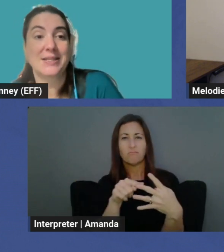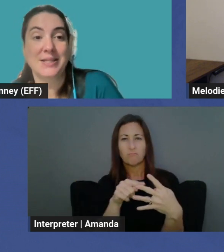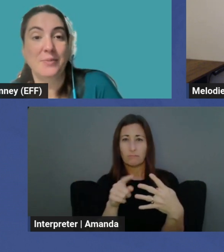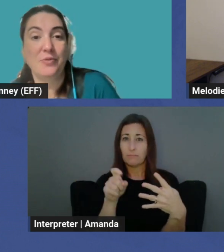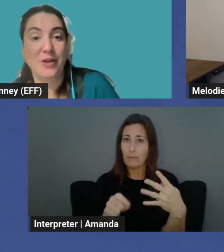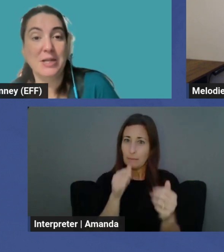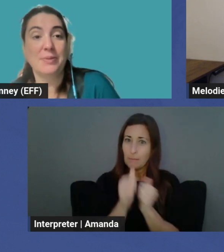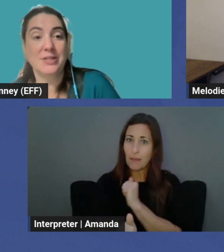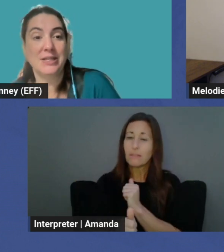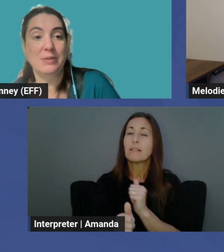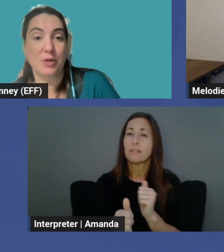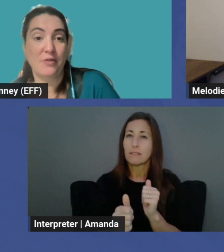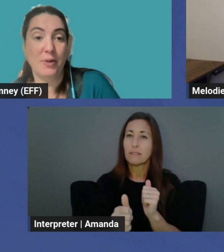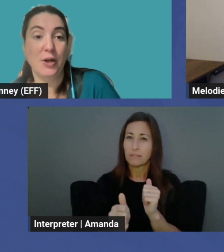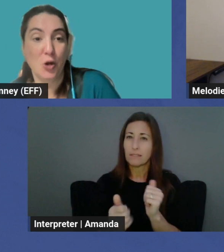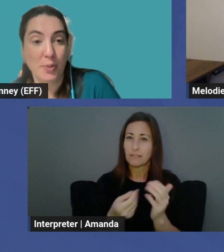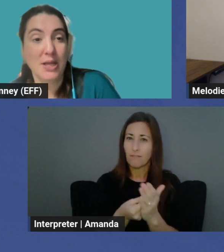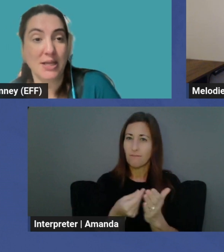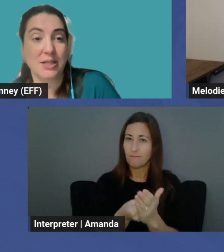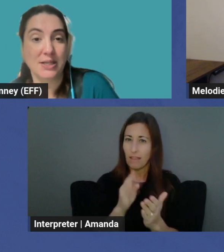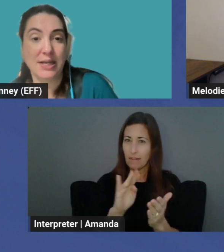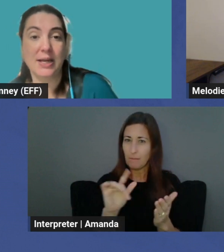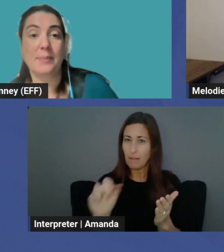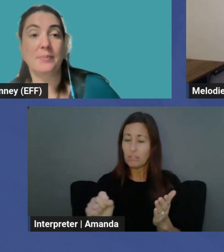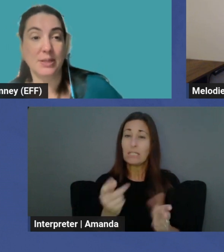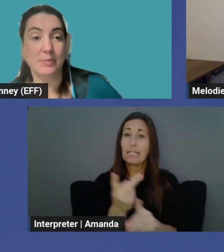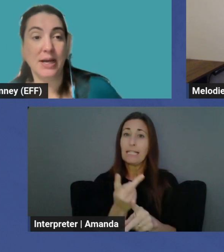pass some funding bills to keep the government open, and